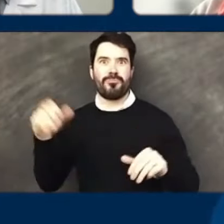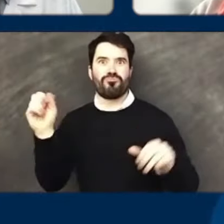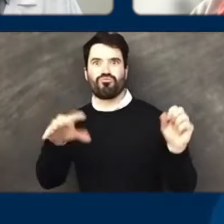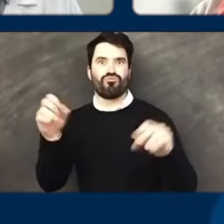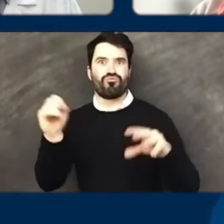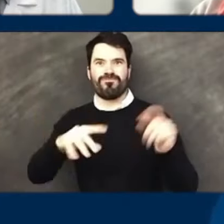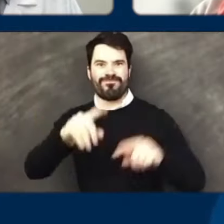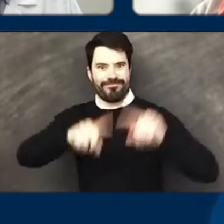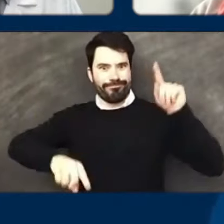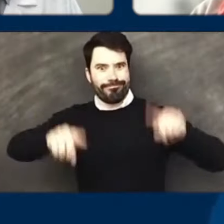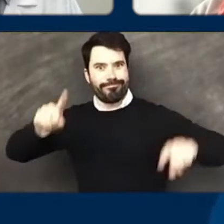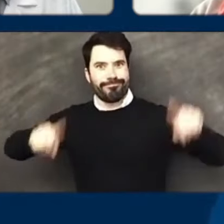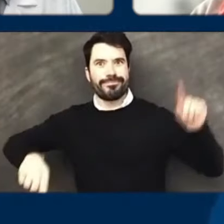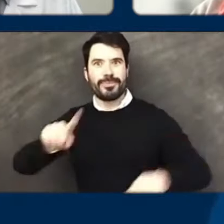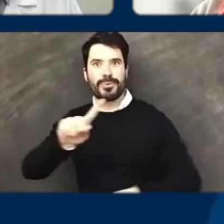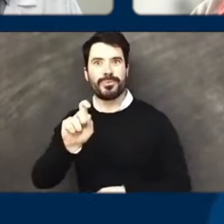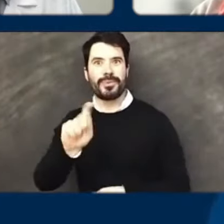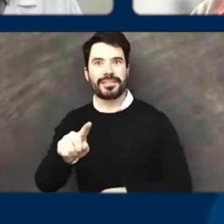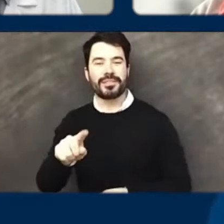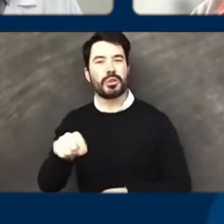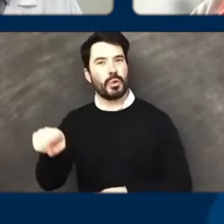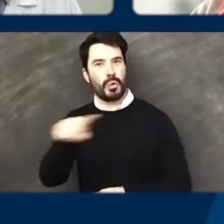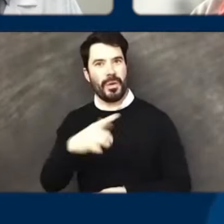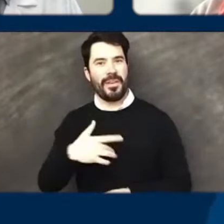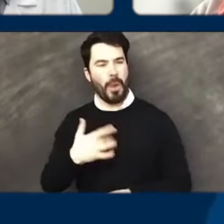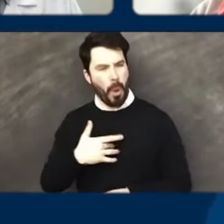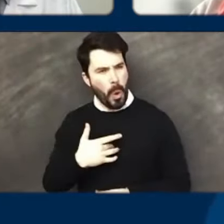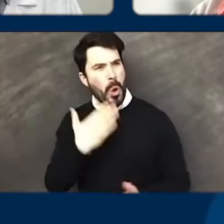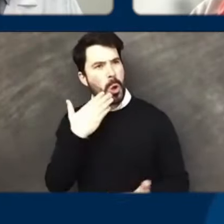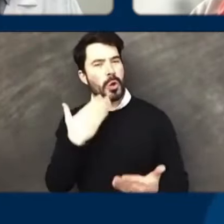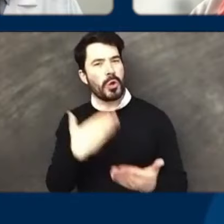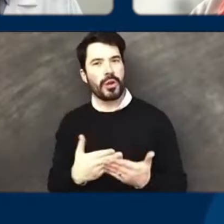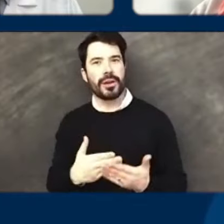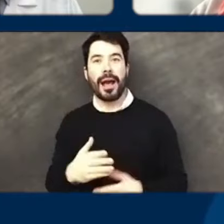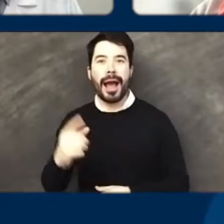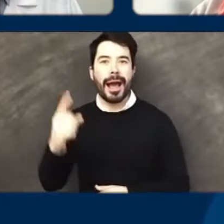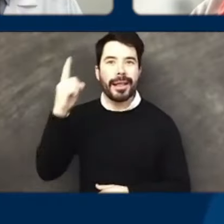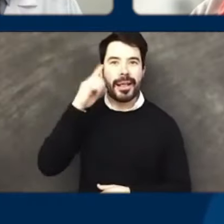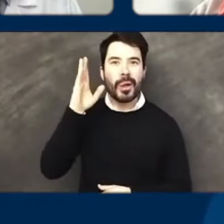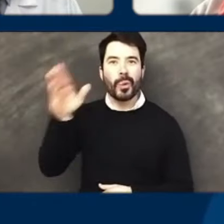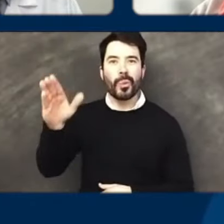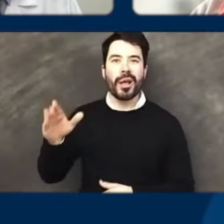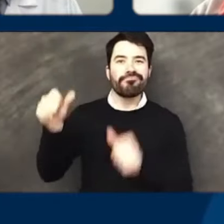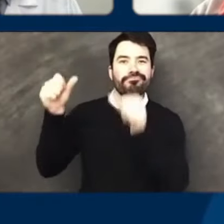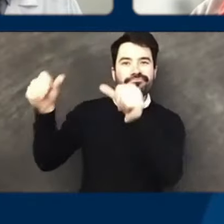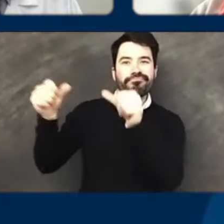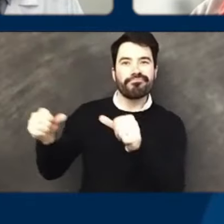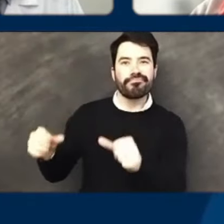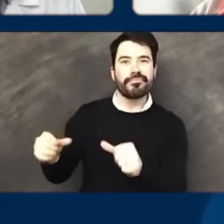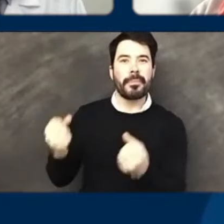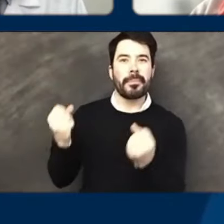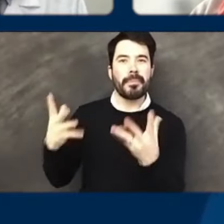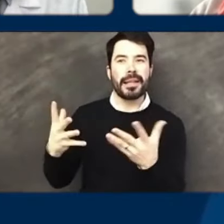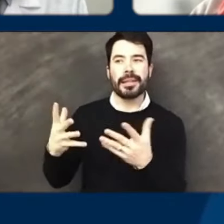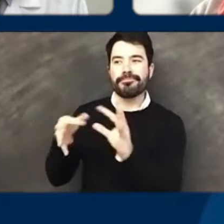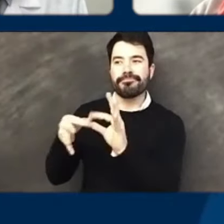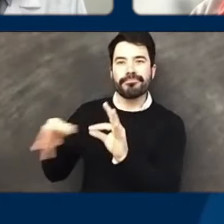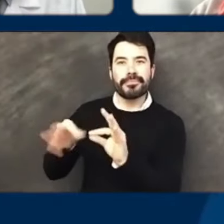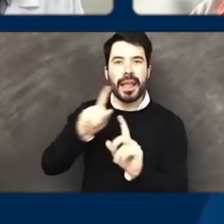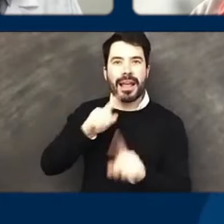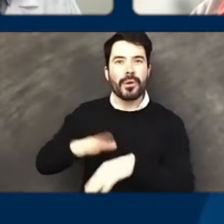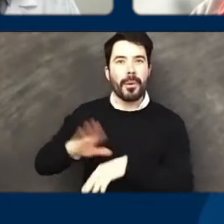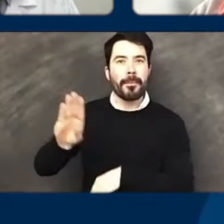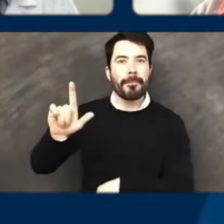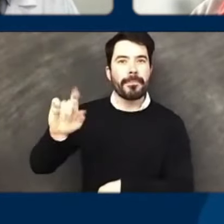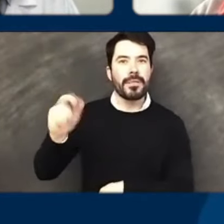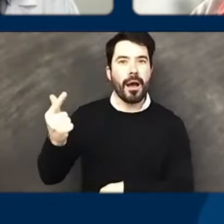sure there's lots of value to this, and you'll probably be seeing follow-ups on our blog as well about this topic. And definitely thank you to